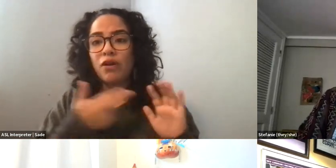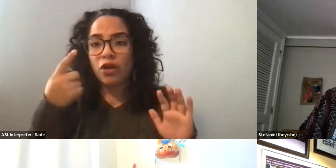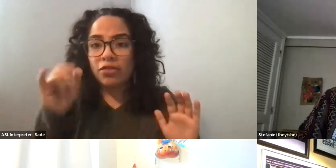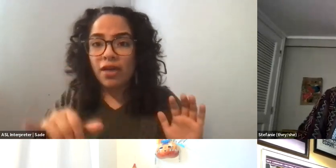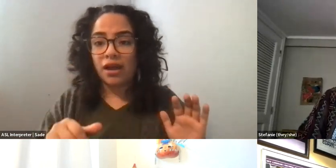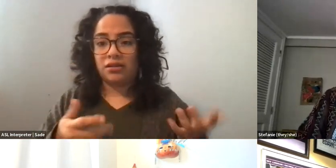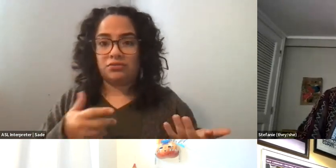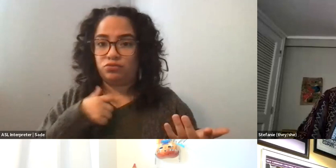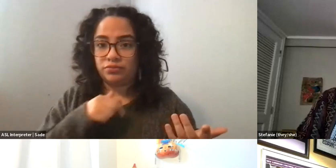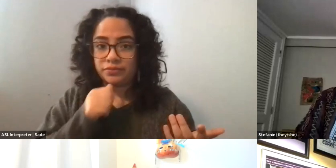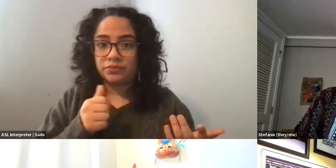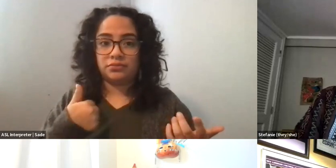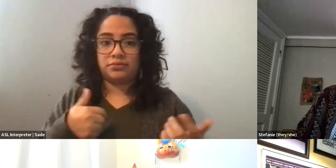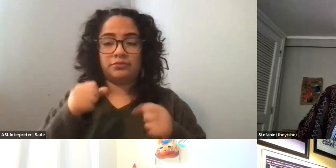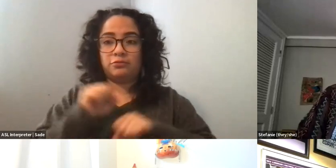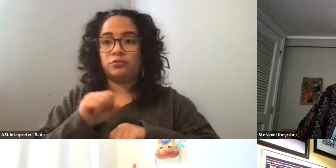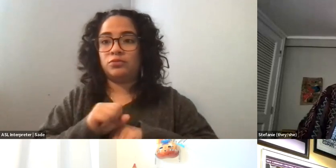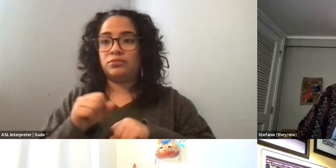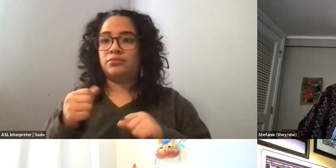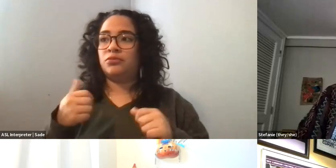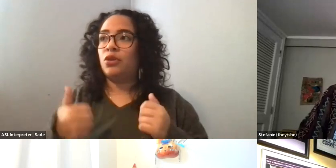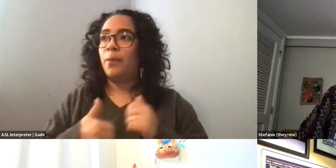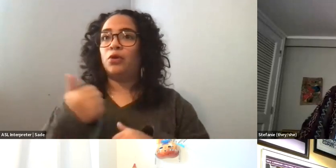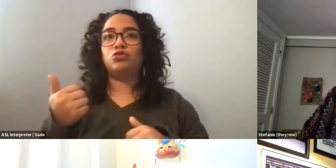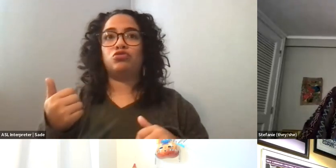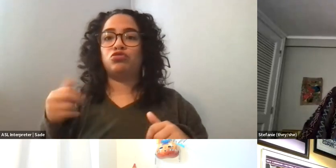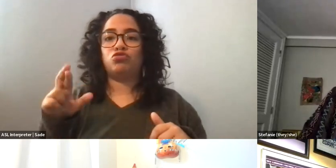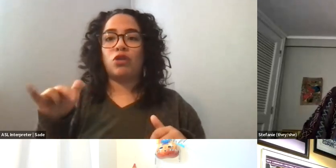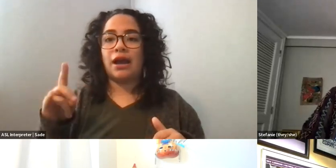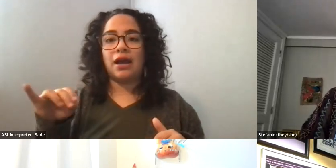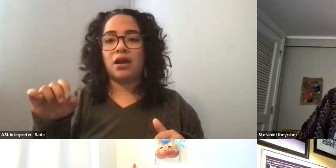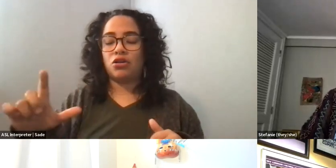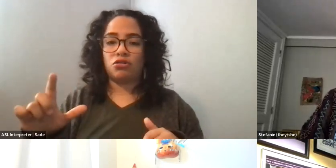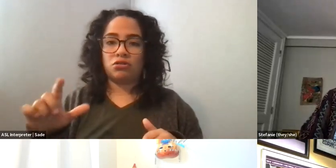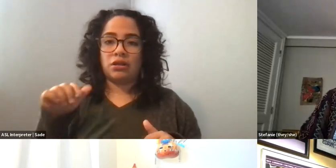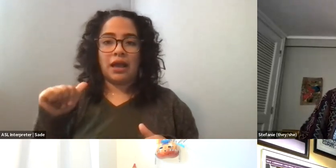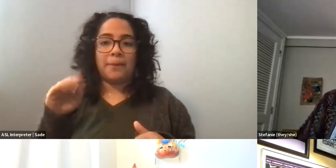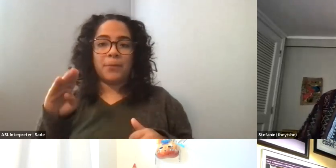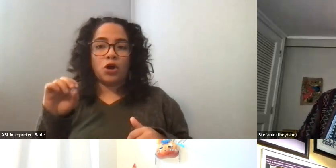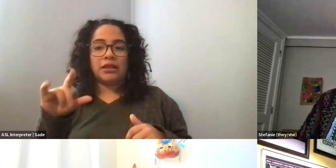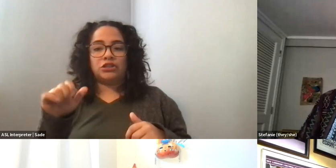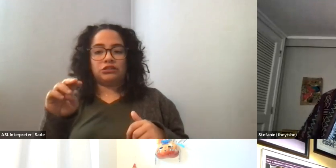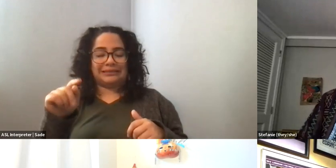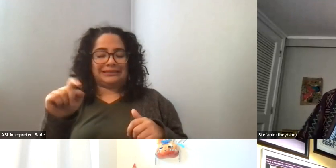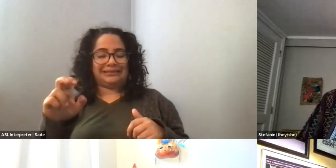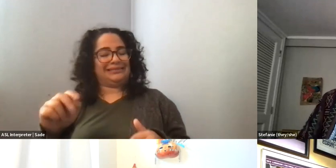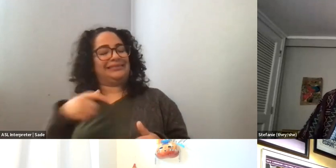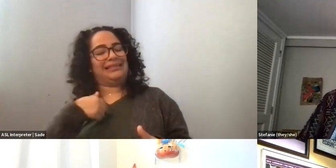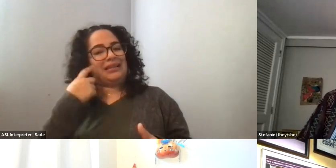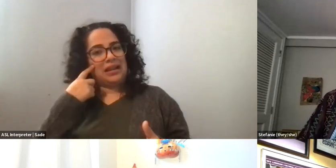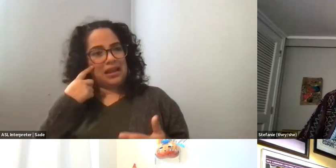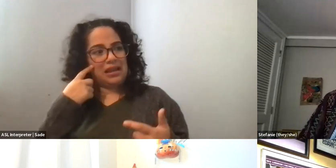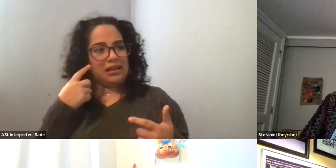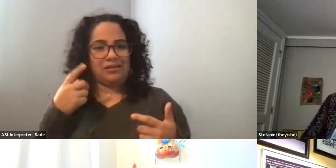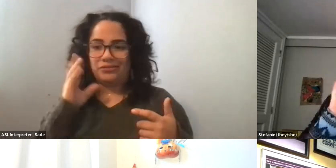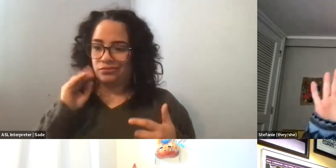some of the most radical abolitionists in you know, prison abolitionists, for example. And then we start talking about people who experience